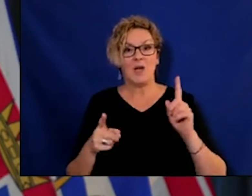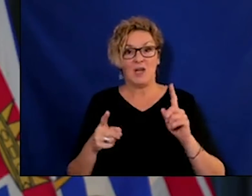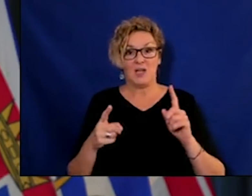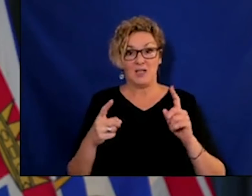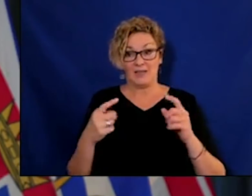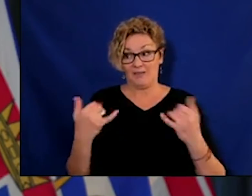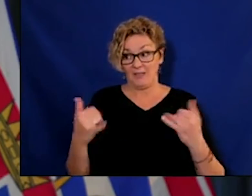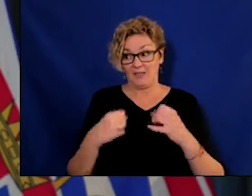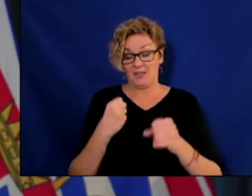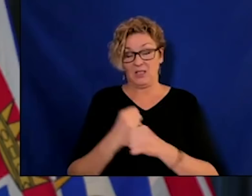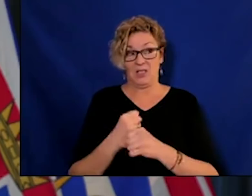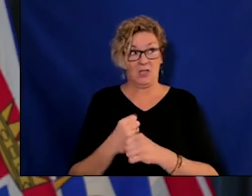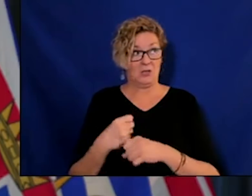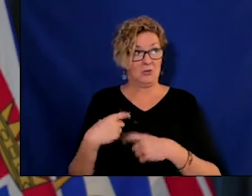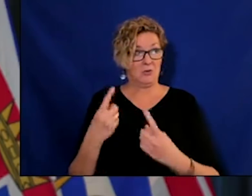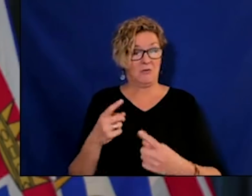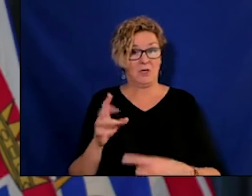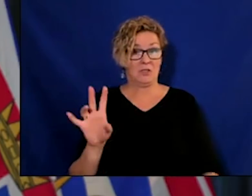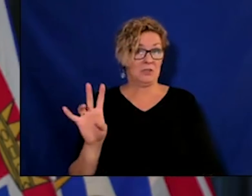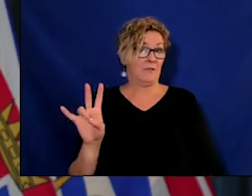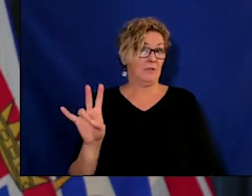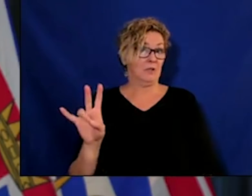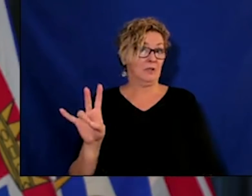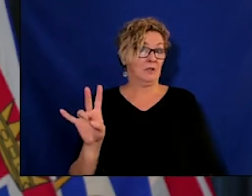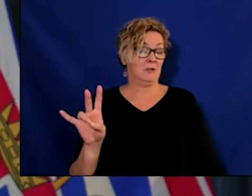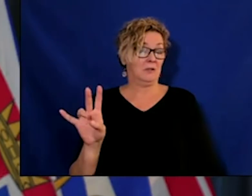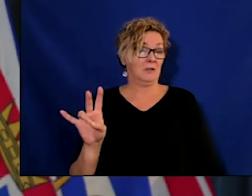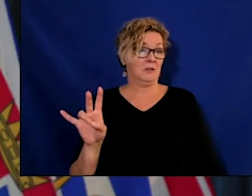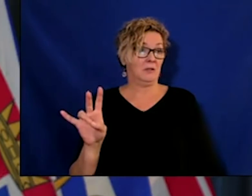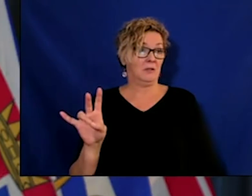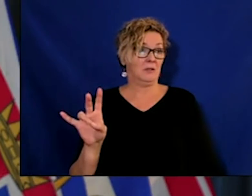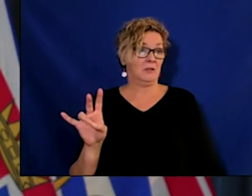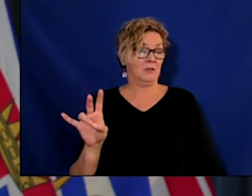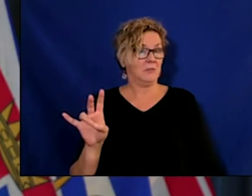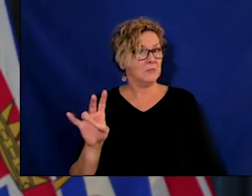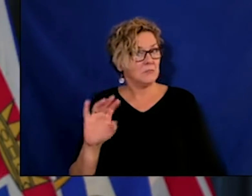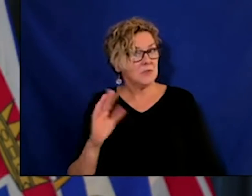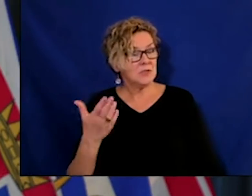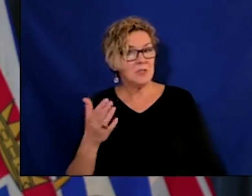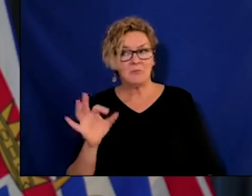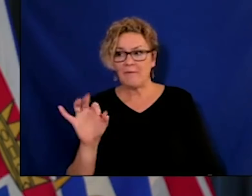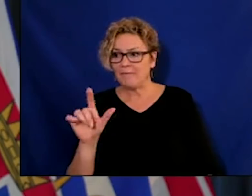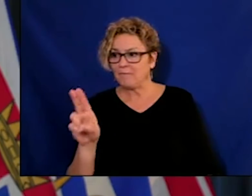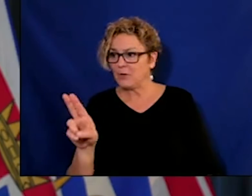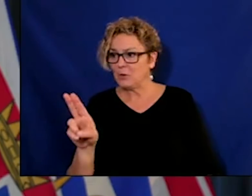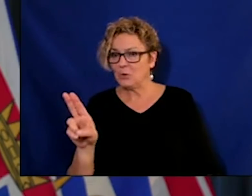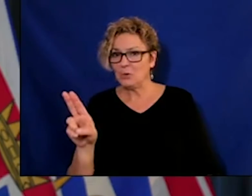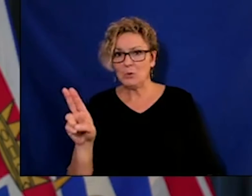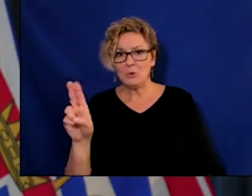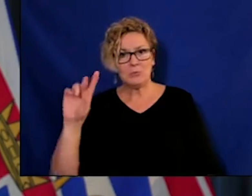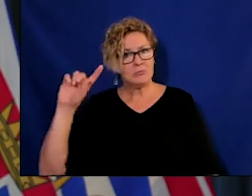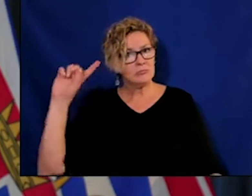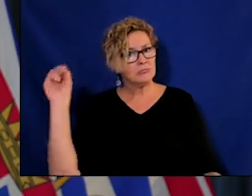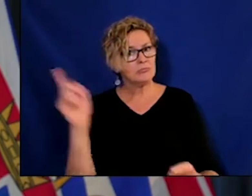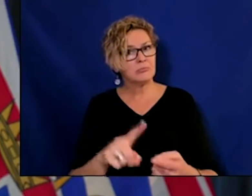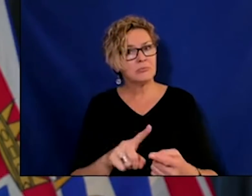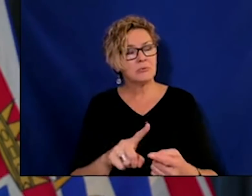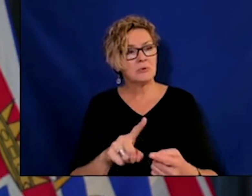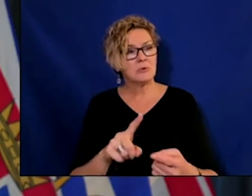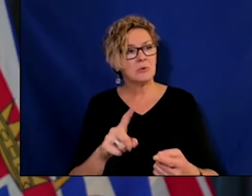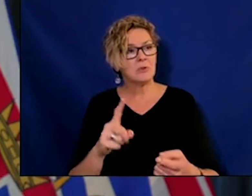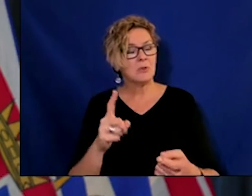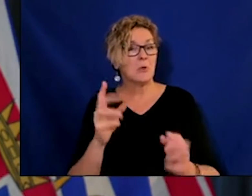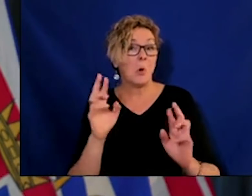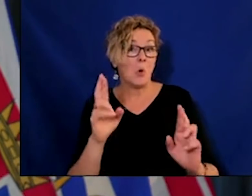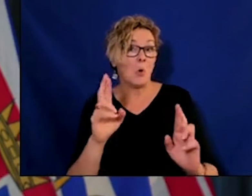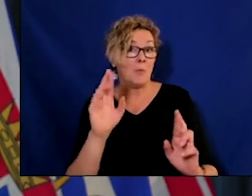of influenza circulating right now. We think and we hope that this will continue, and is partly because of the measures that we